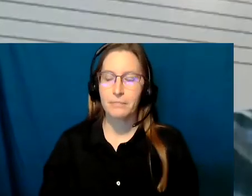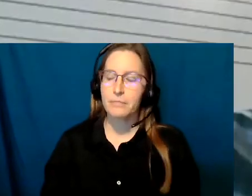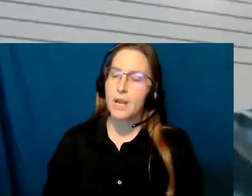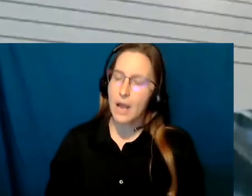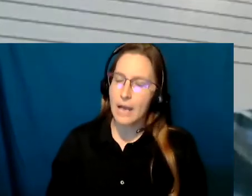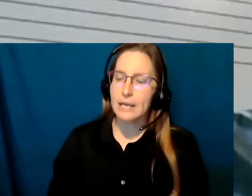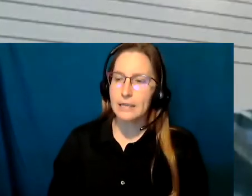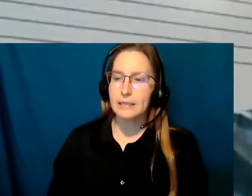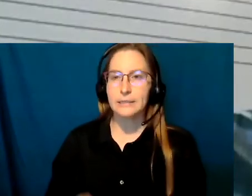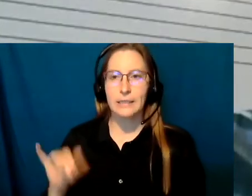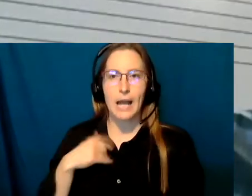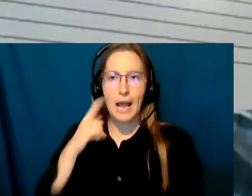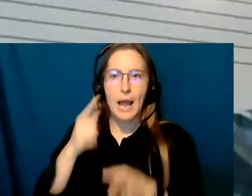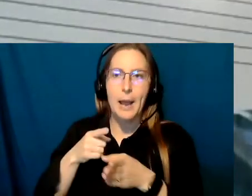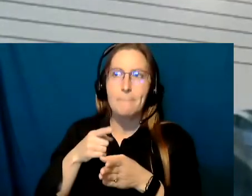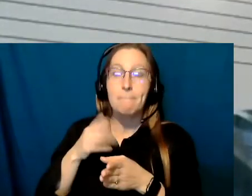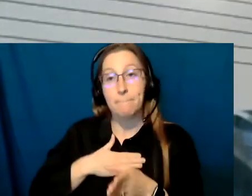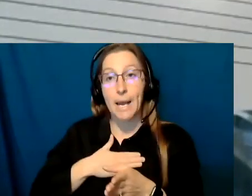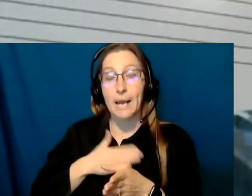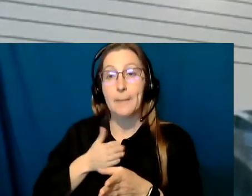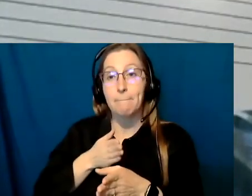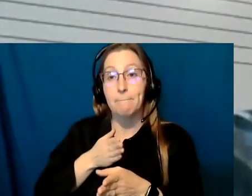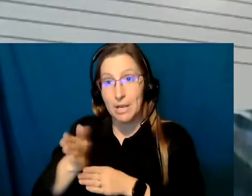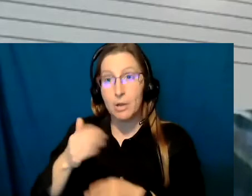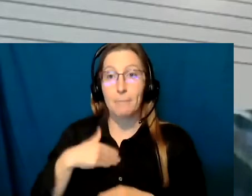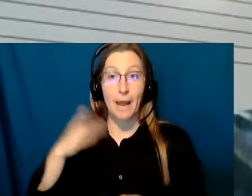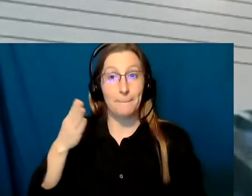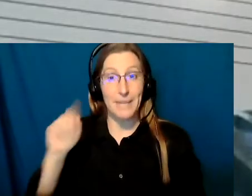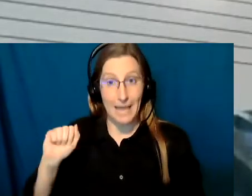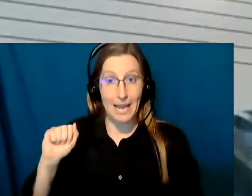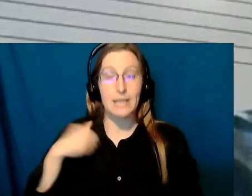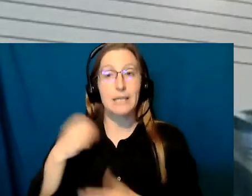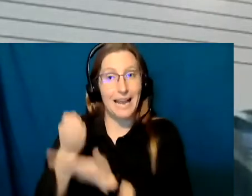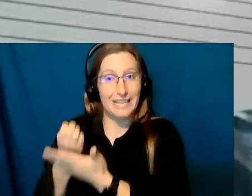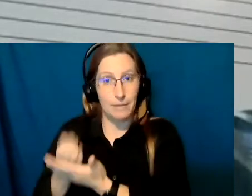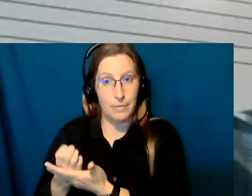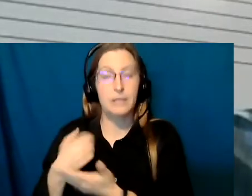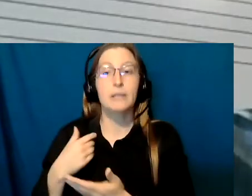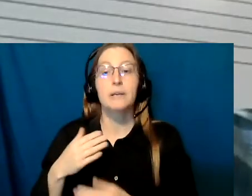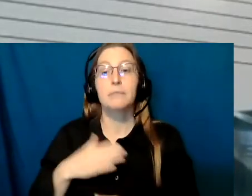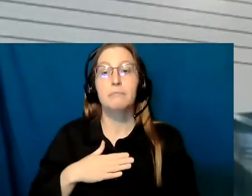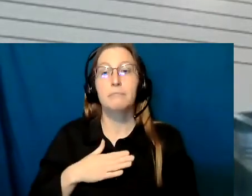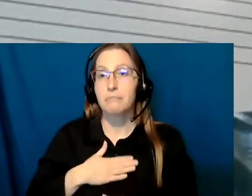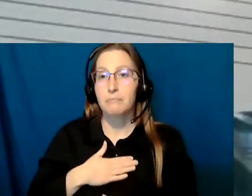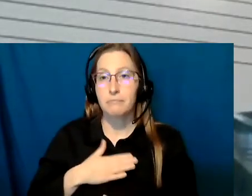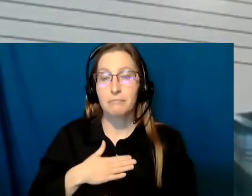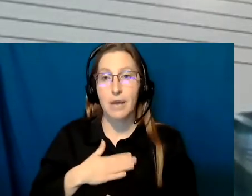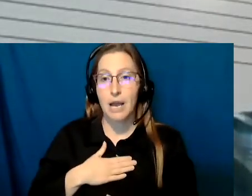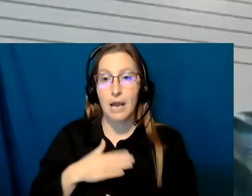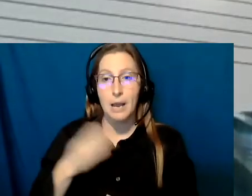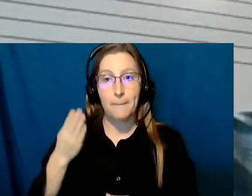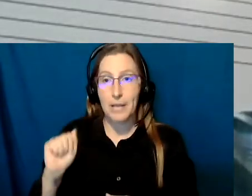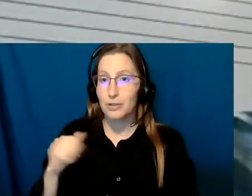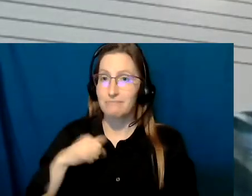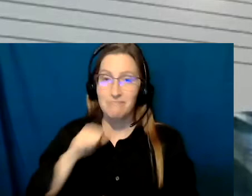Yeah, as I said, my bachelor's degree is in economics. So my undergrad, I wasn't planning